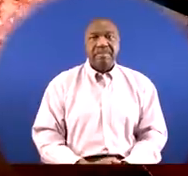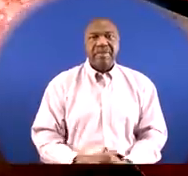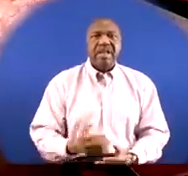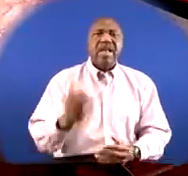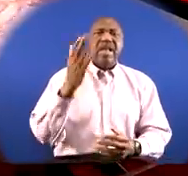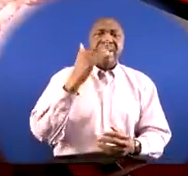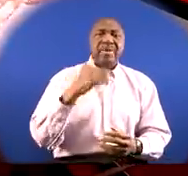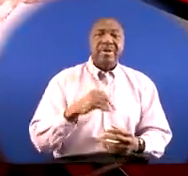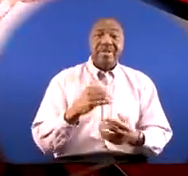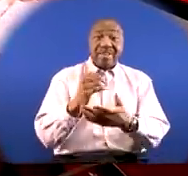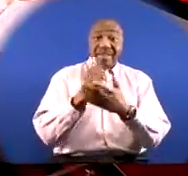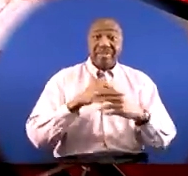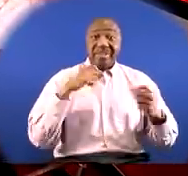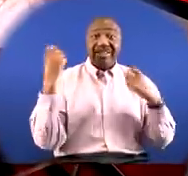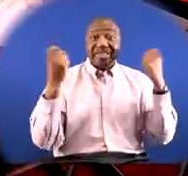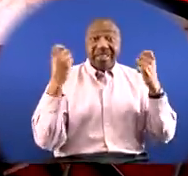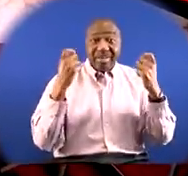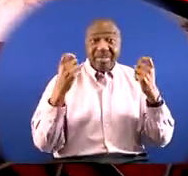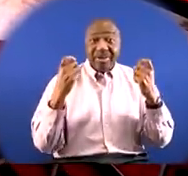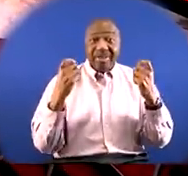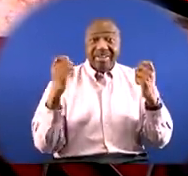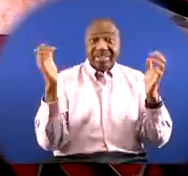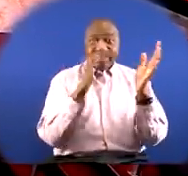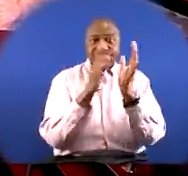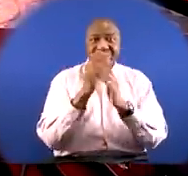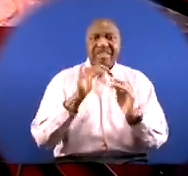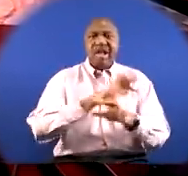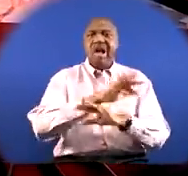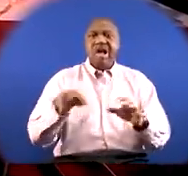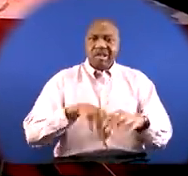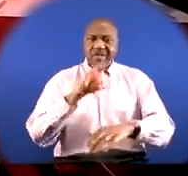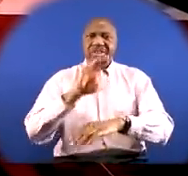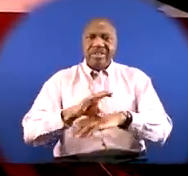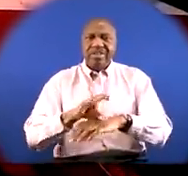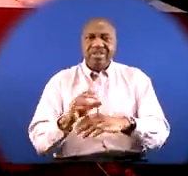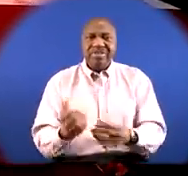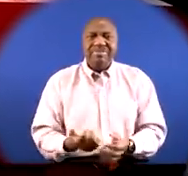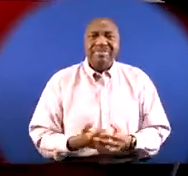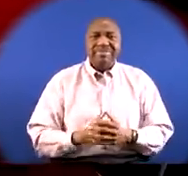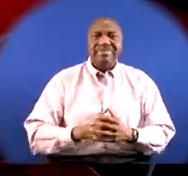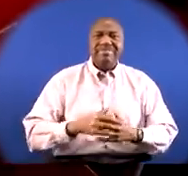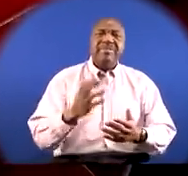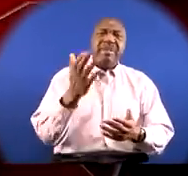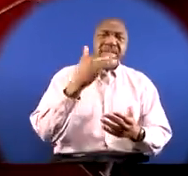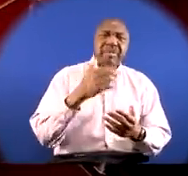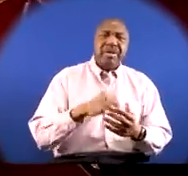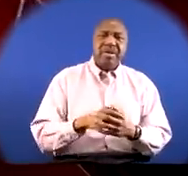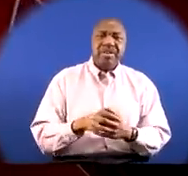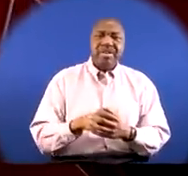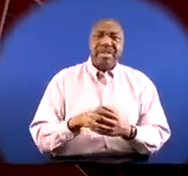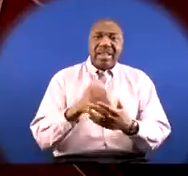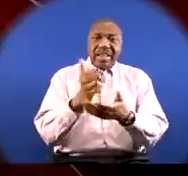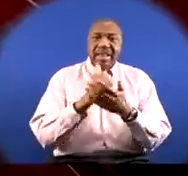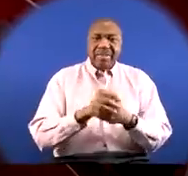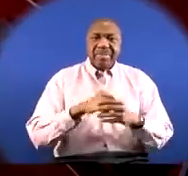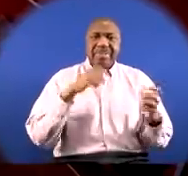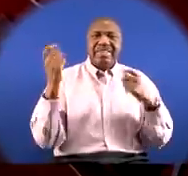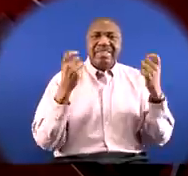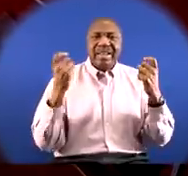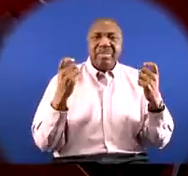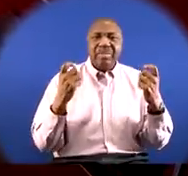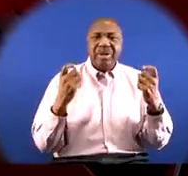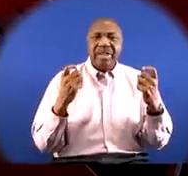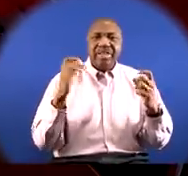Come on, help me celebrate Jesus all over the Lord's church. Help me celebrate Jesus all over the